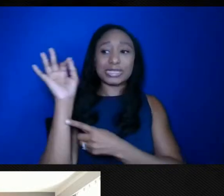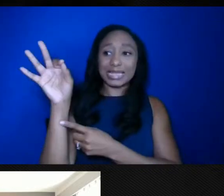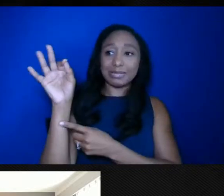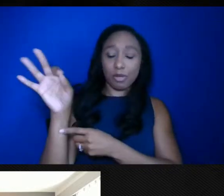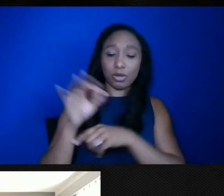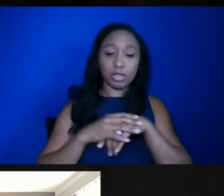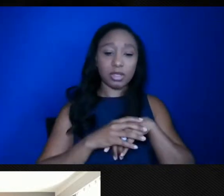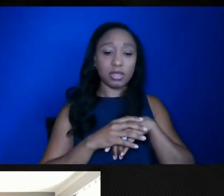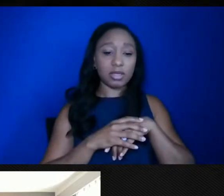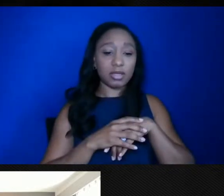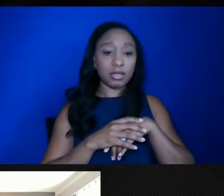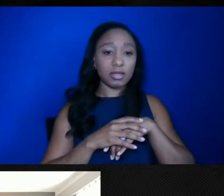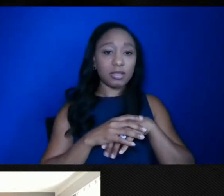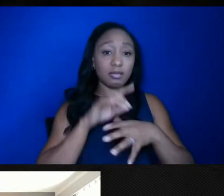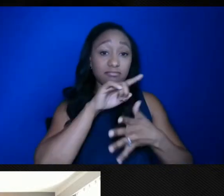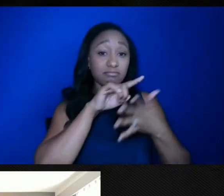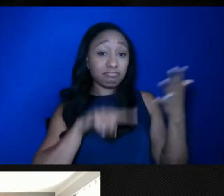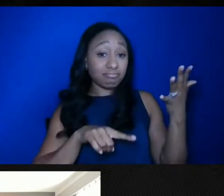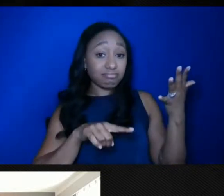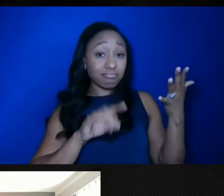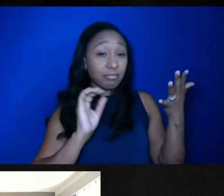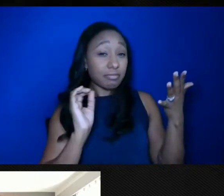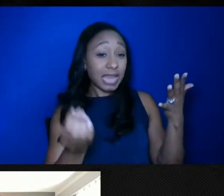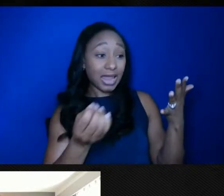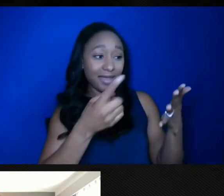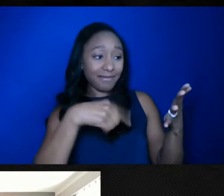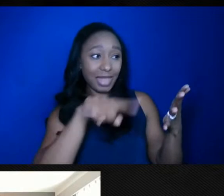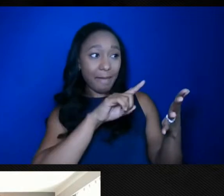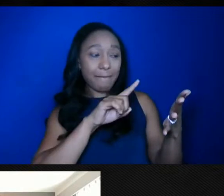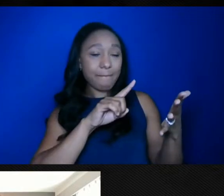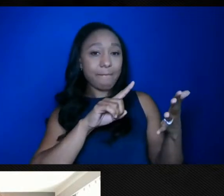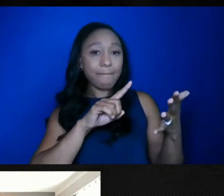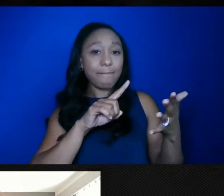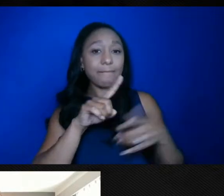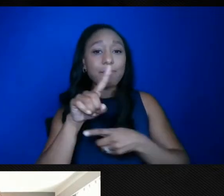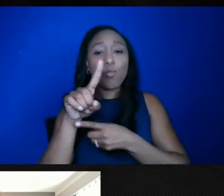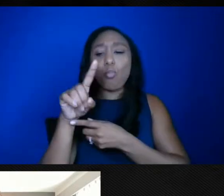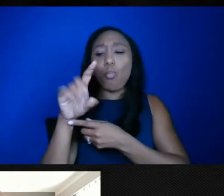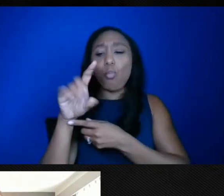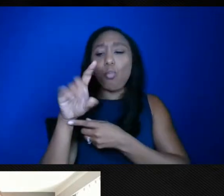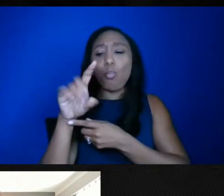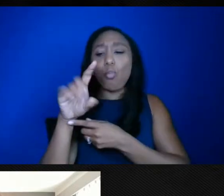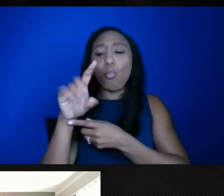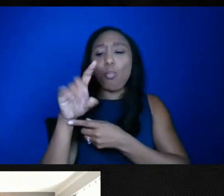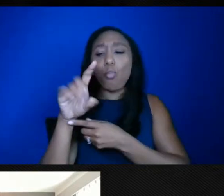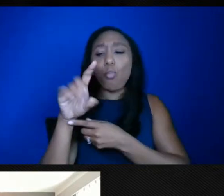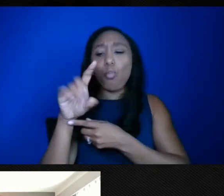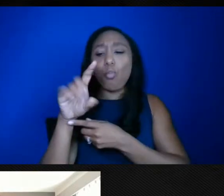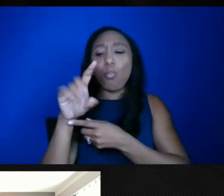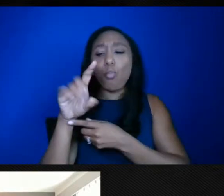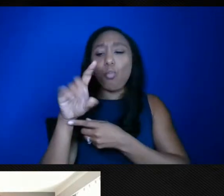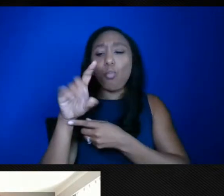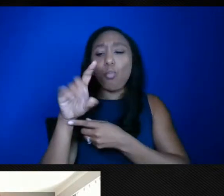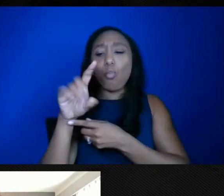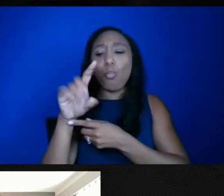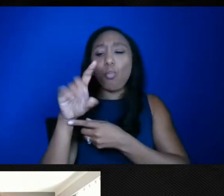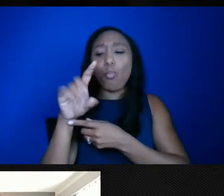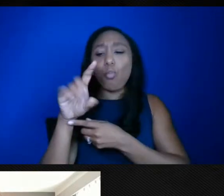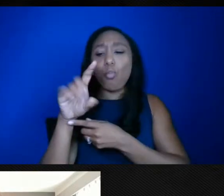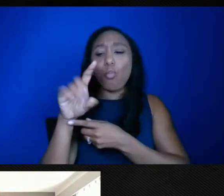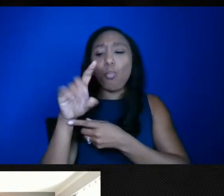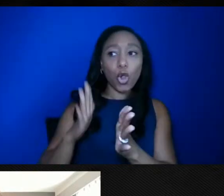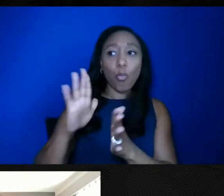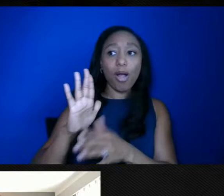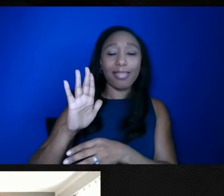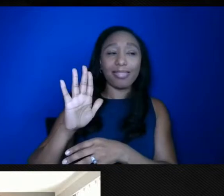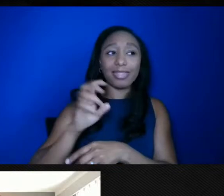itself. Neither boy spent more than 100 words describing for officials in court what the journey was like. So